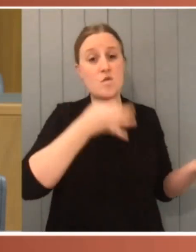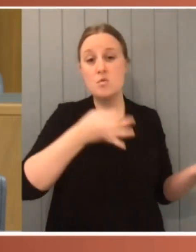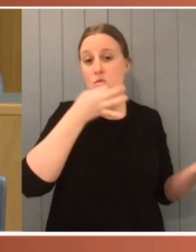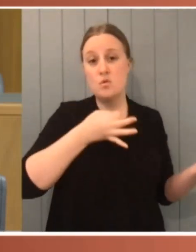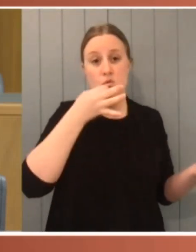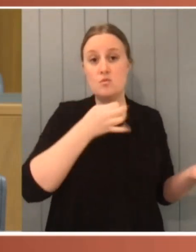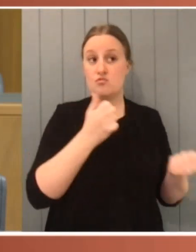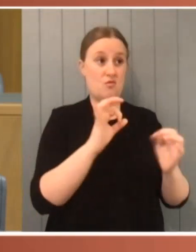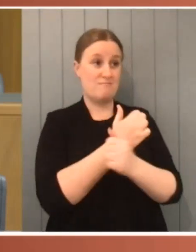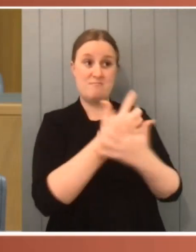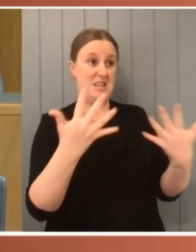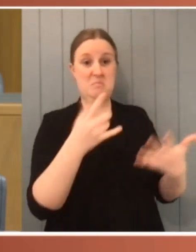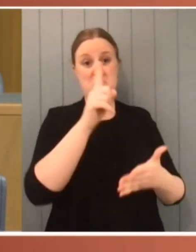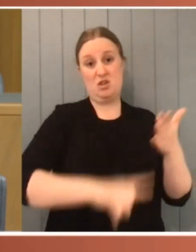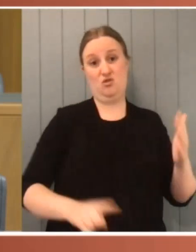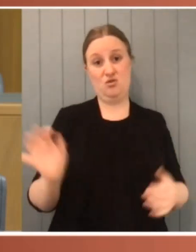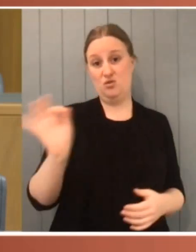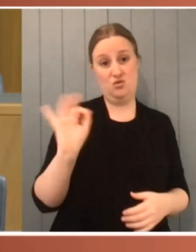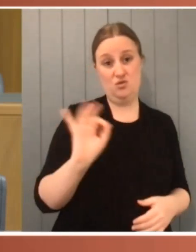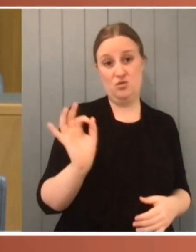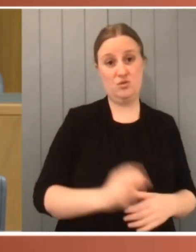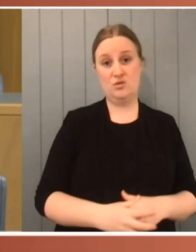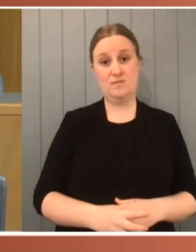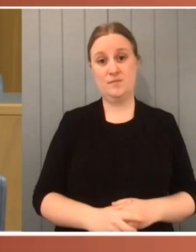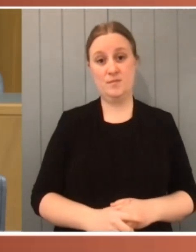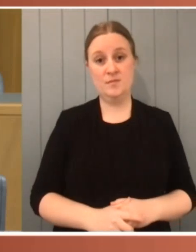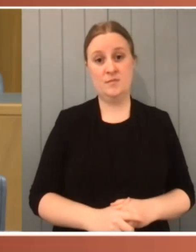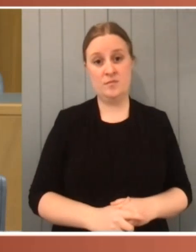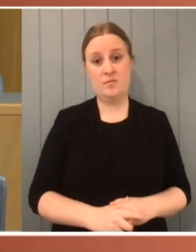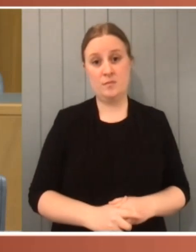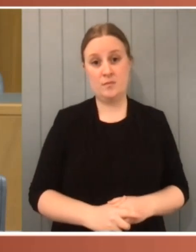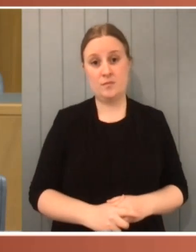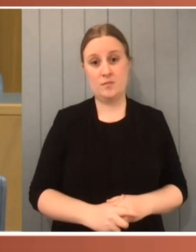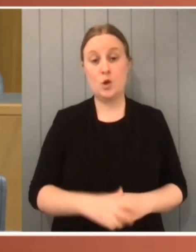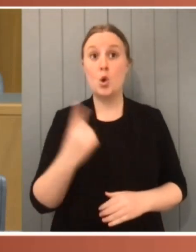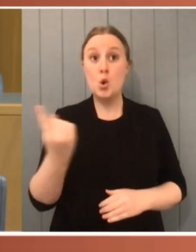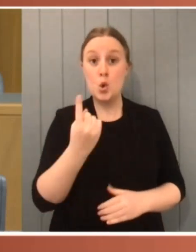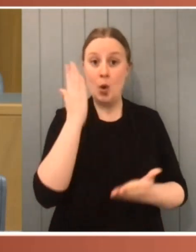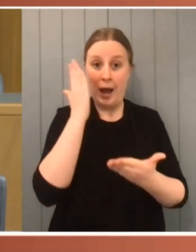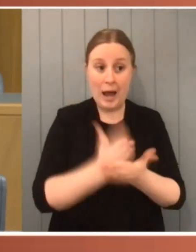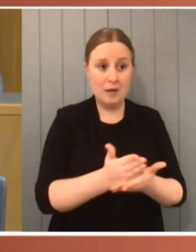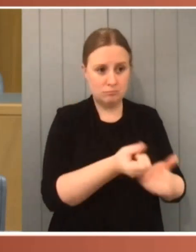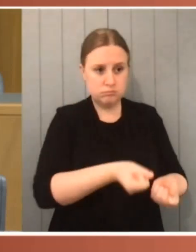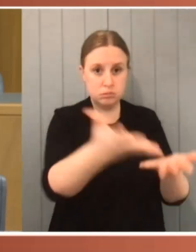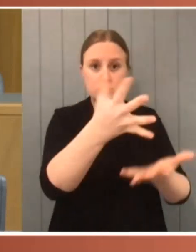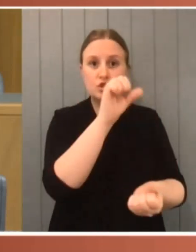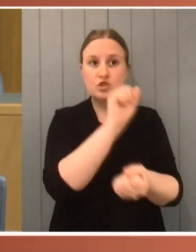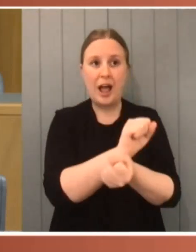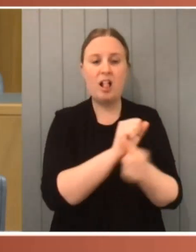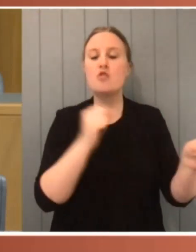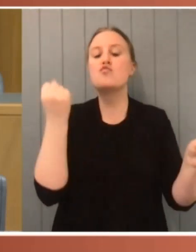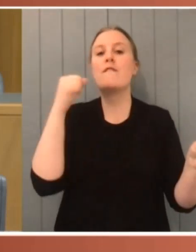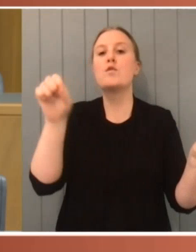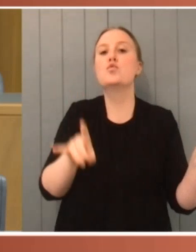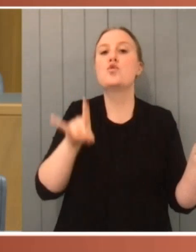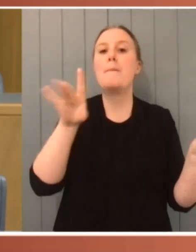are eventually convicted. And of those who have been jailed rather than pay the small fine for failing to